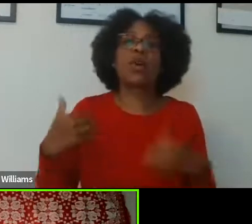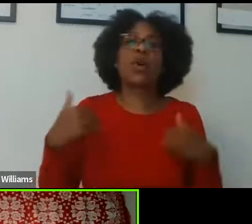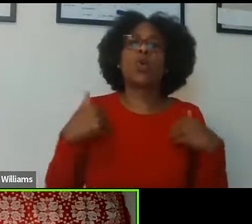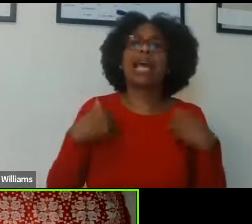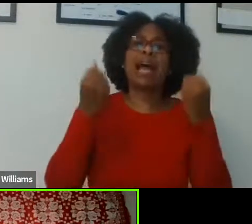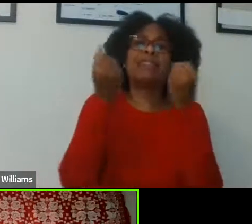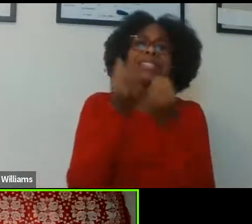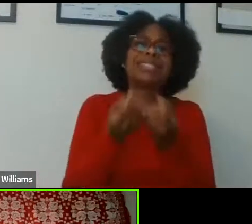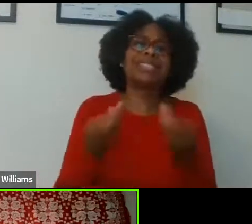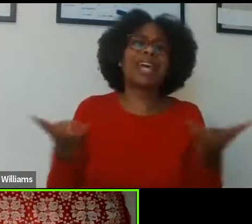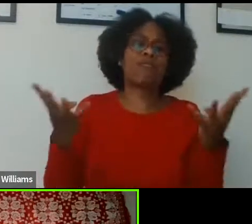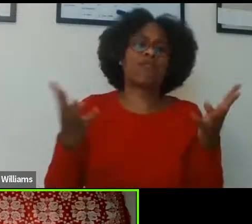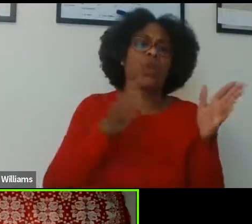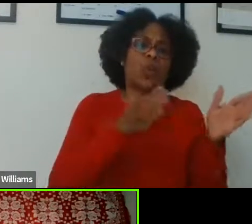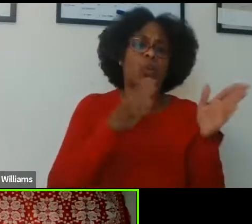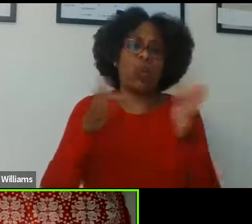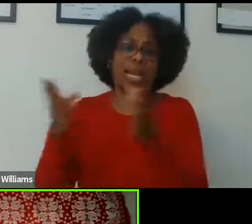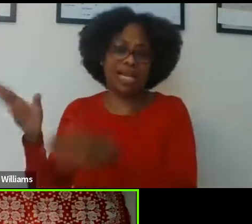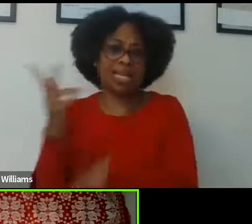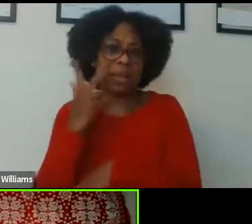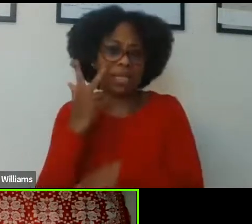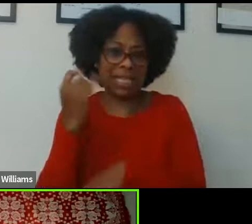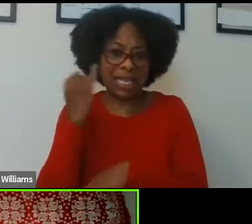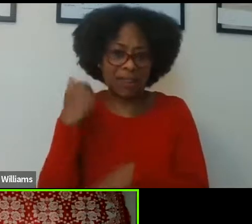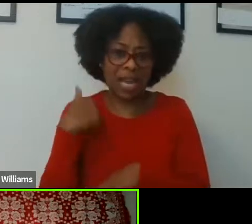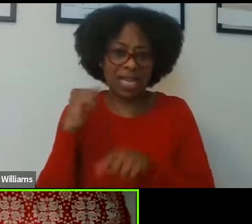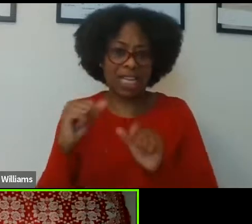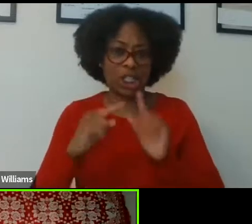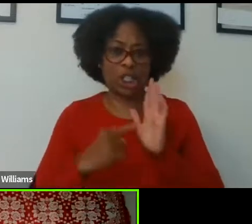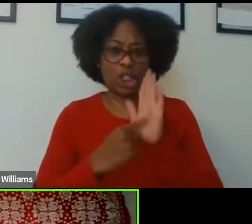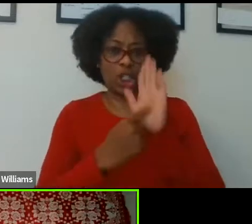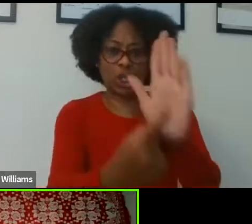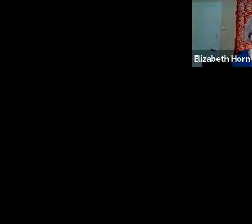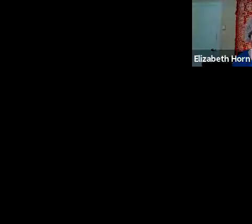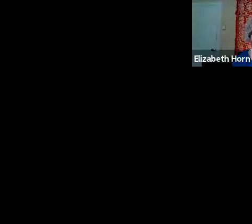and I'm going to see if I can share this right now.